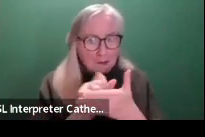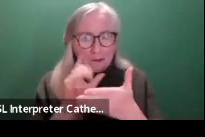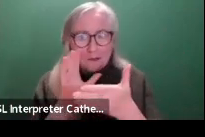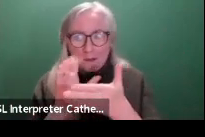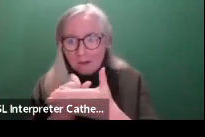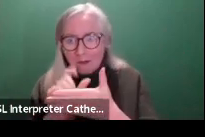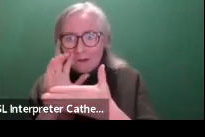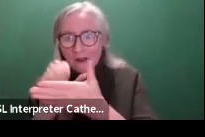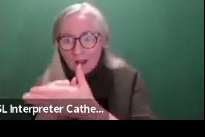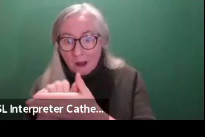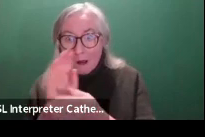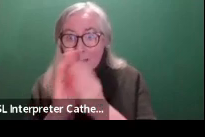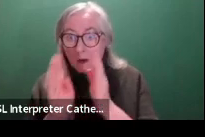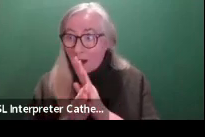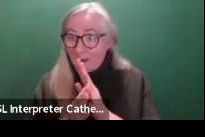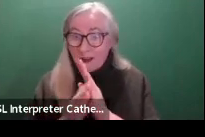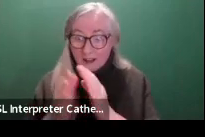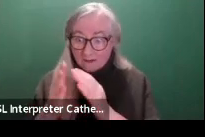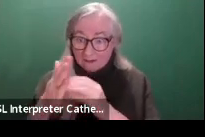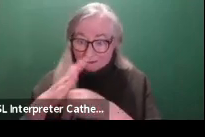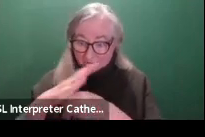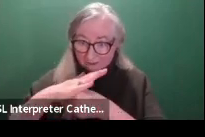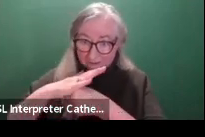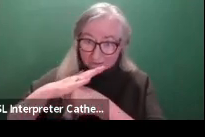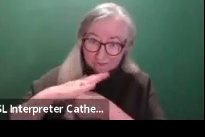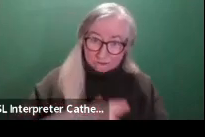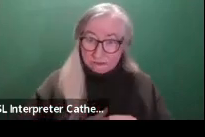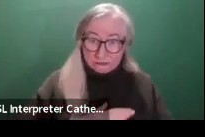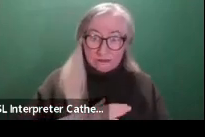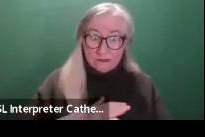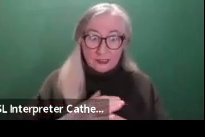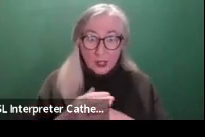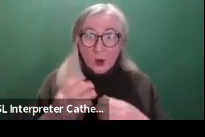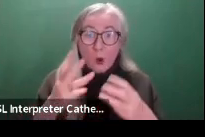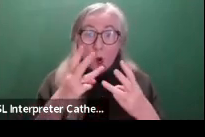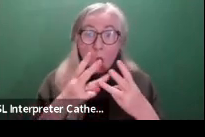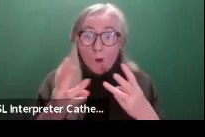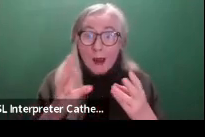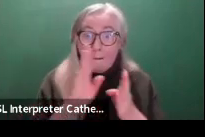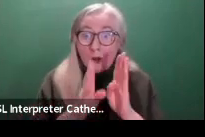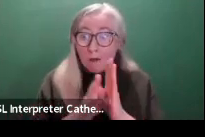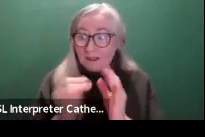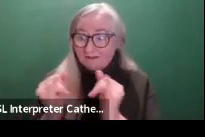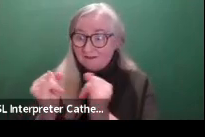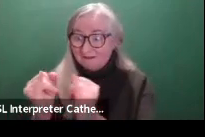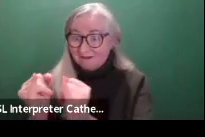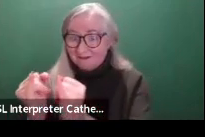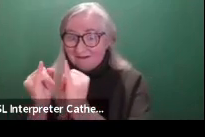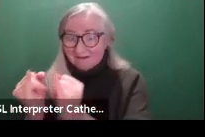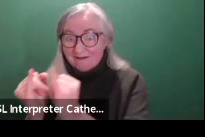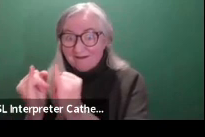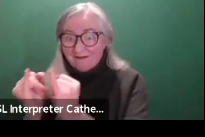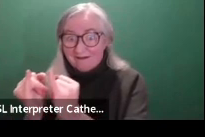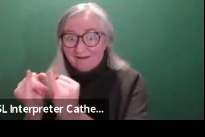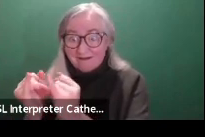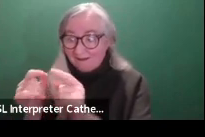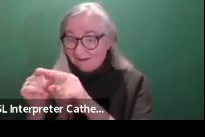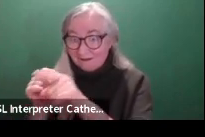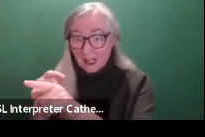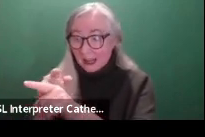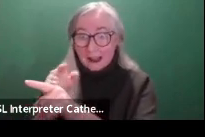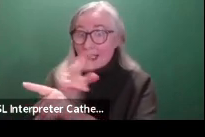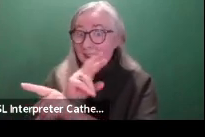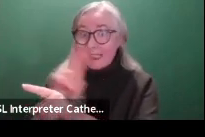to them being debilitating. But often by the time it gets there, they're almost at crisis point because they haven't